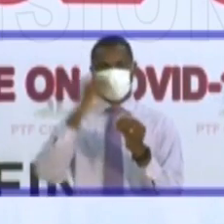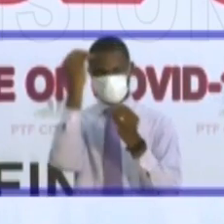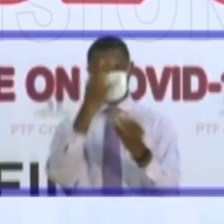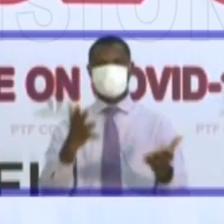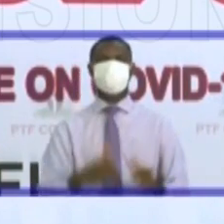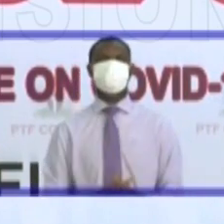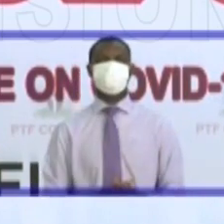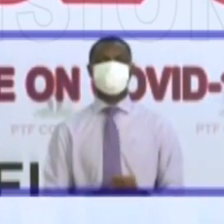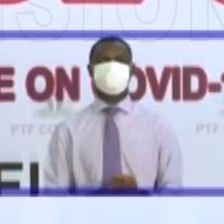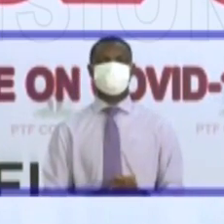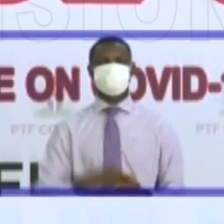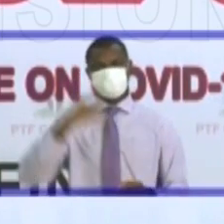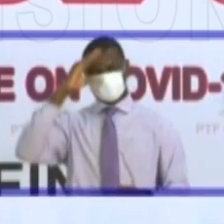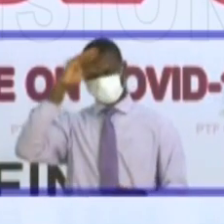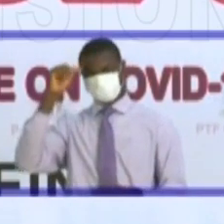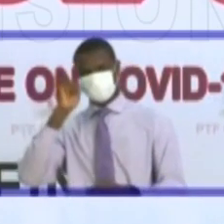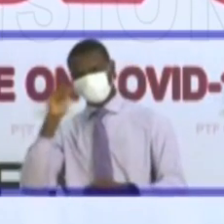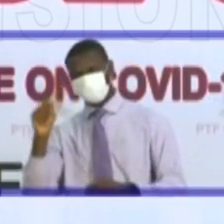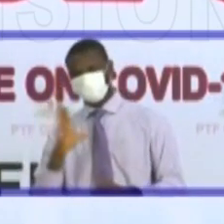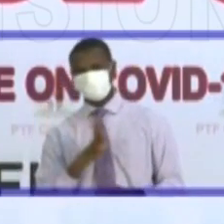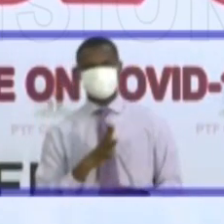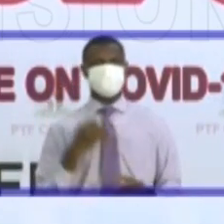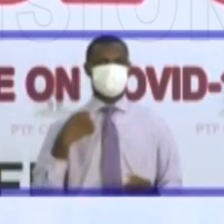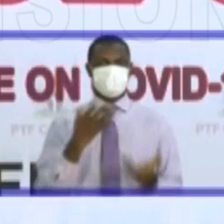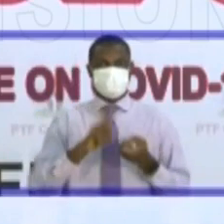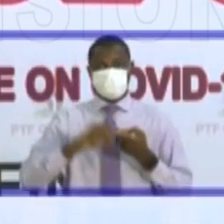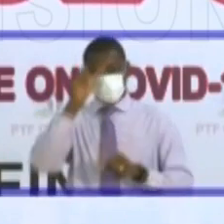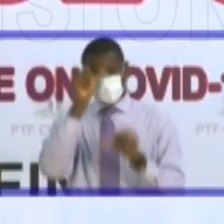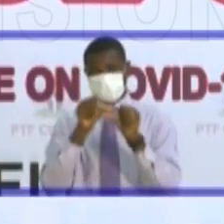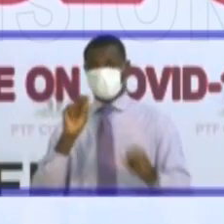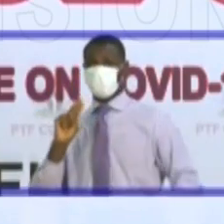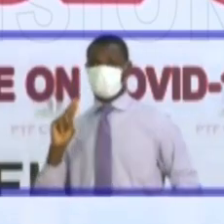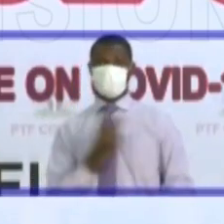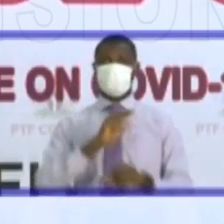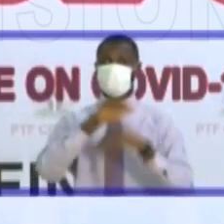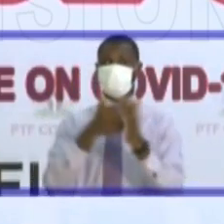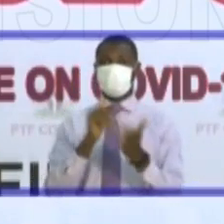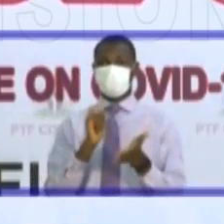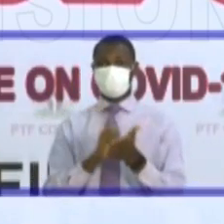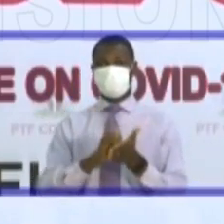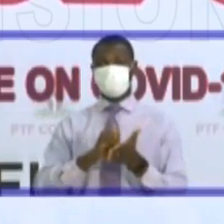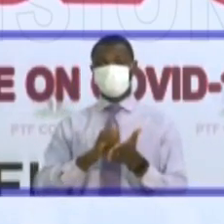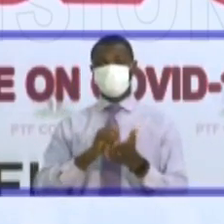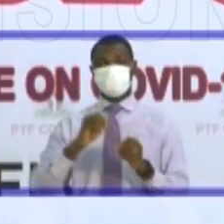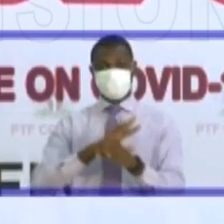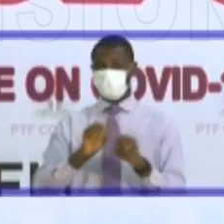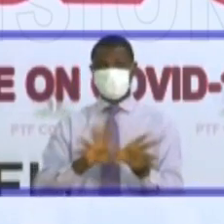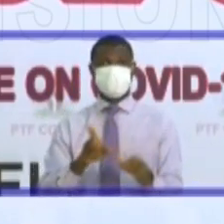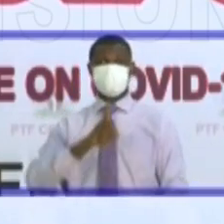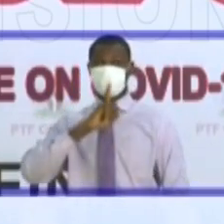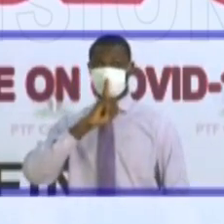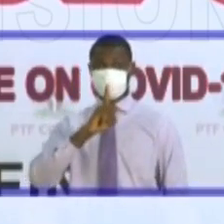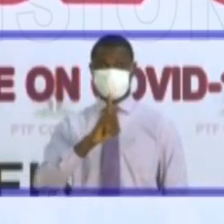Ladies and gentlemen, let me remind us all that this pandemic is real and